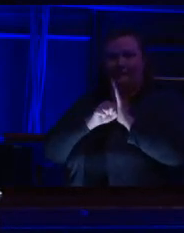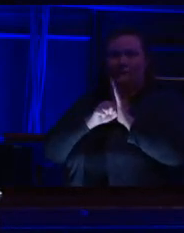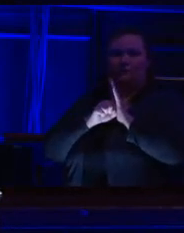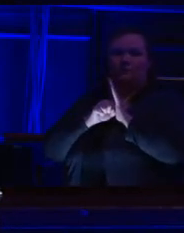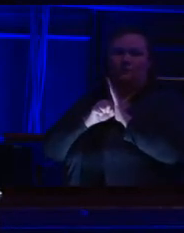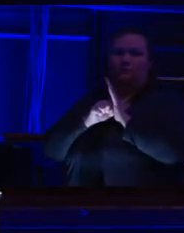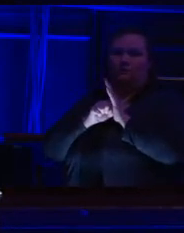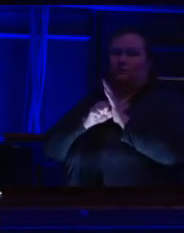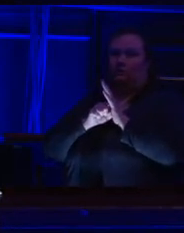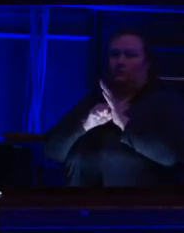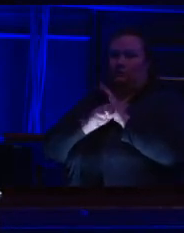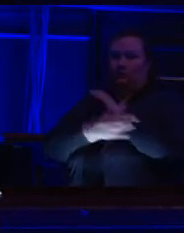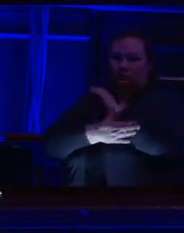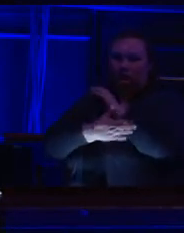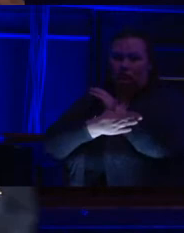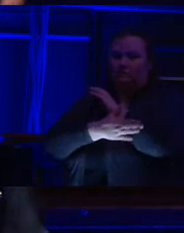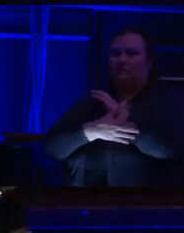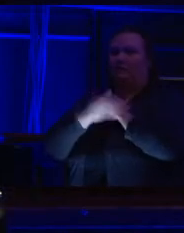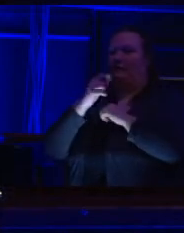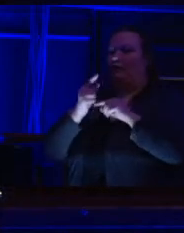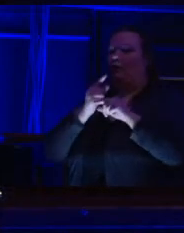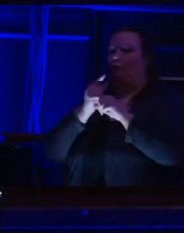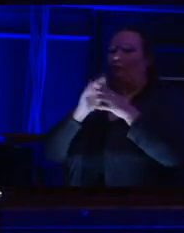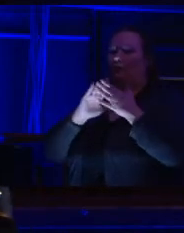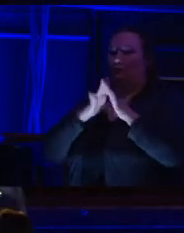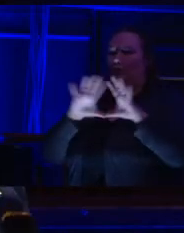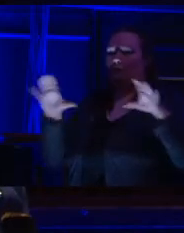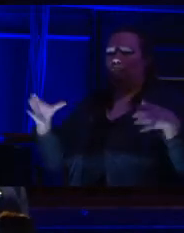a nation, and a global community.